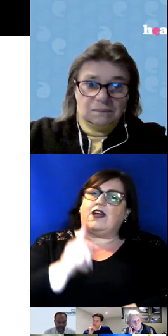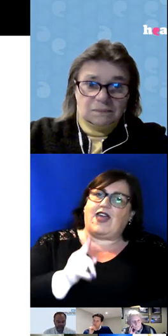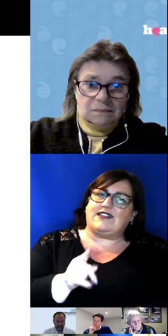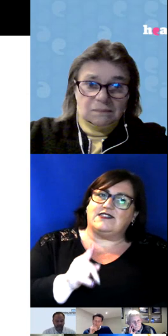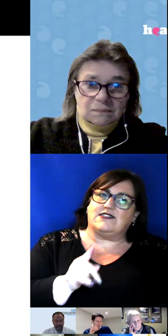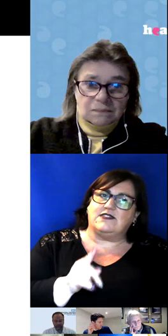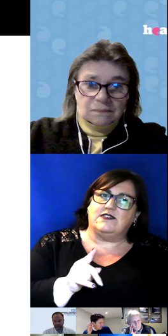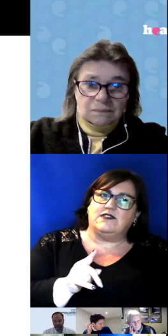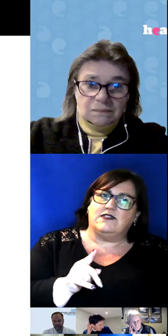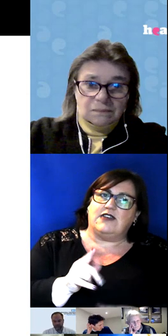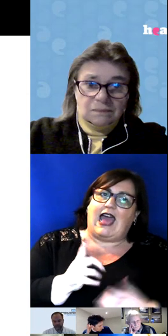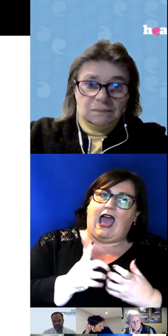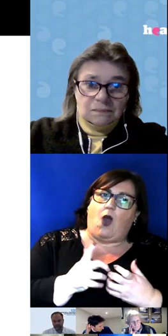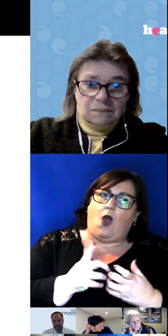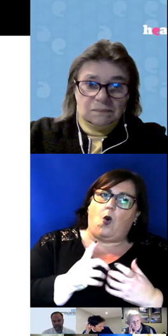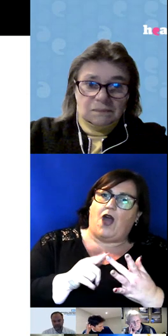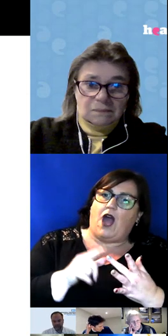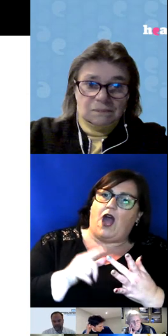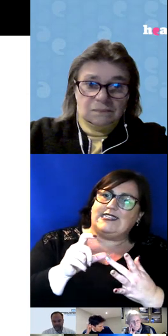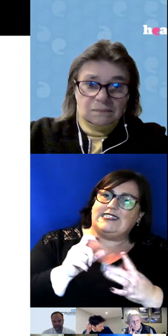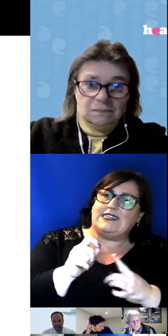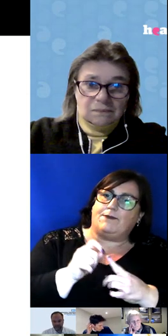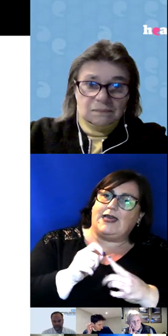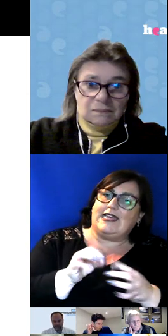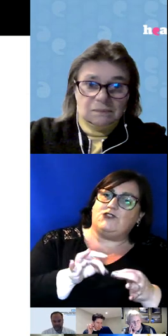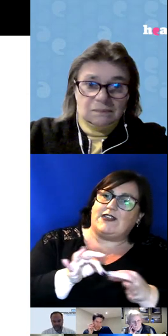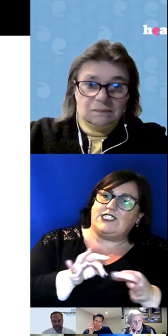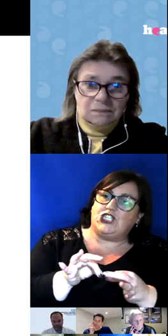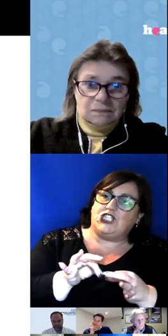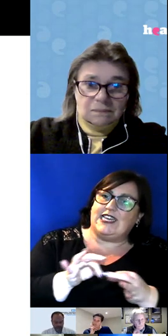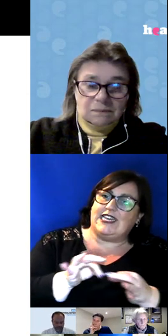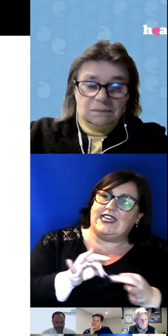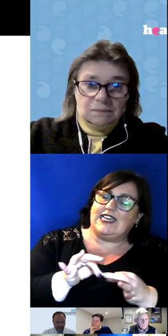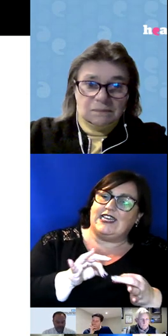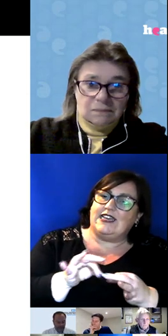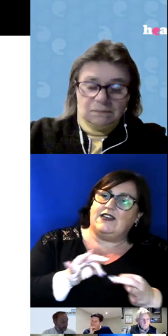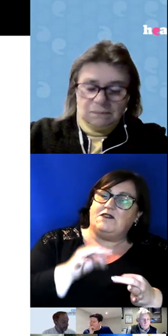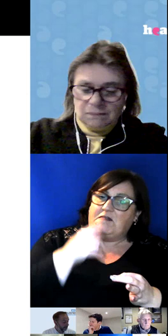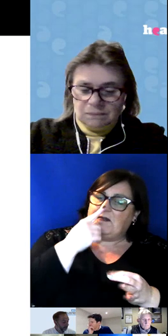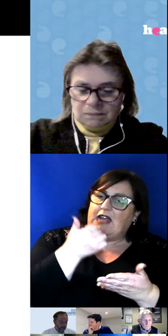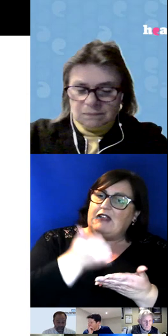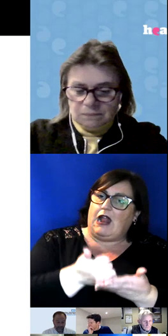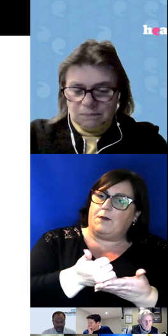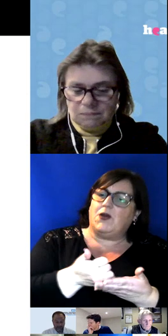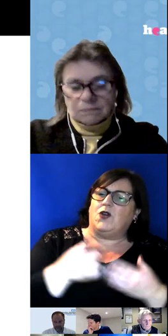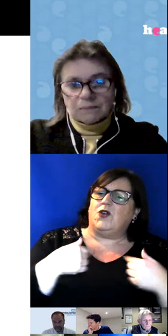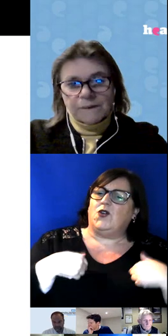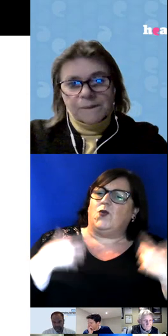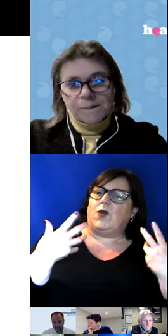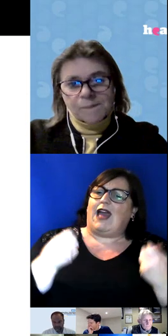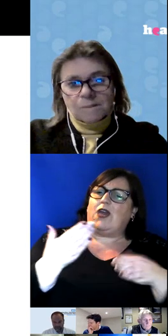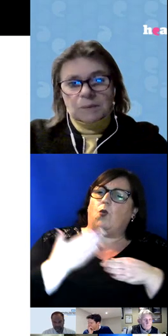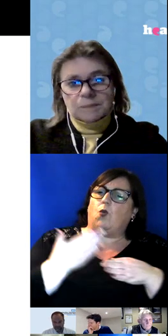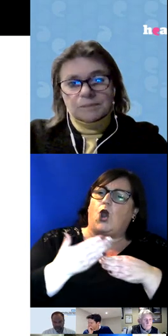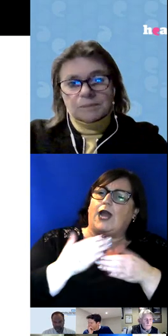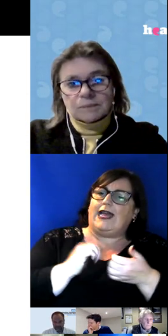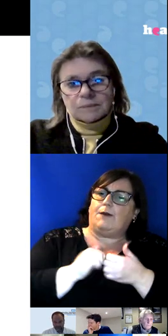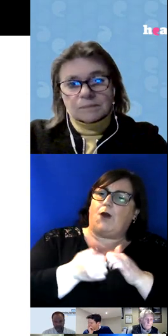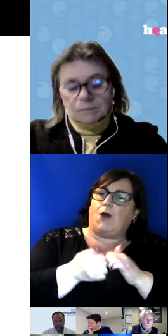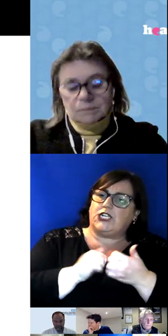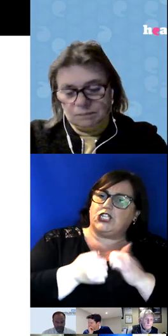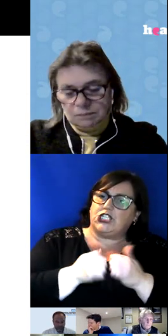a bigger role, because until now, although we try to work in partnership, we have often developed our policies in silos, where